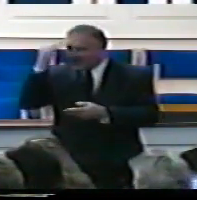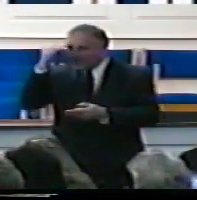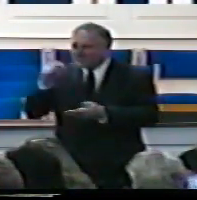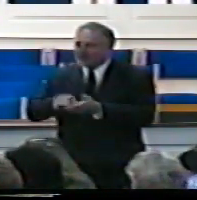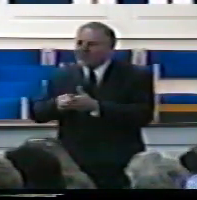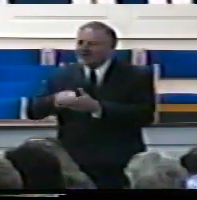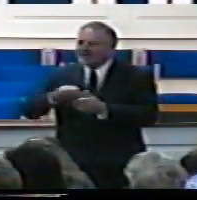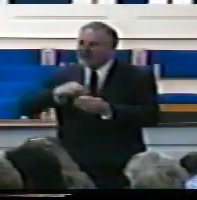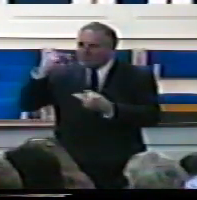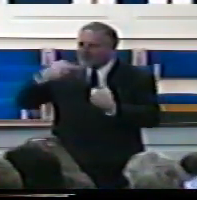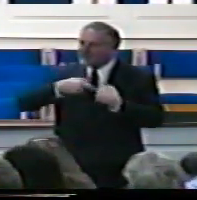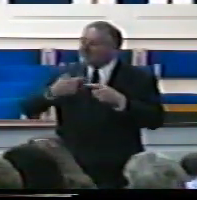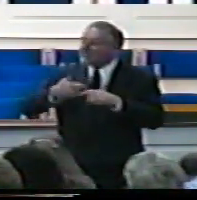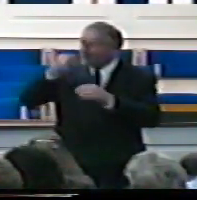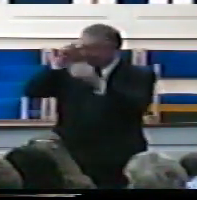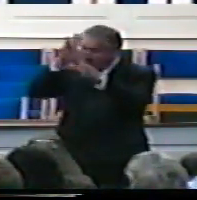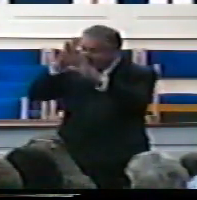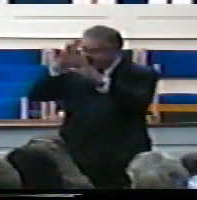11, John 17:11.